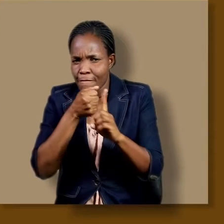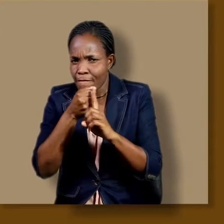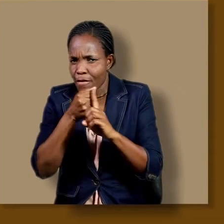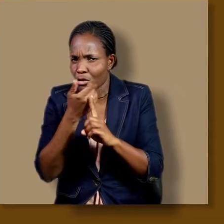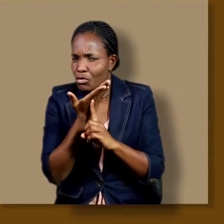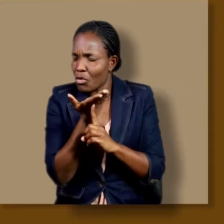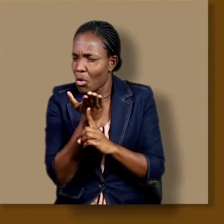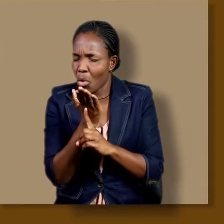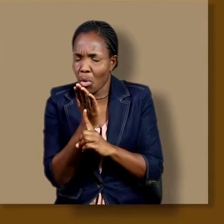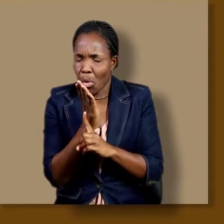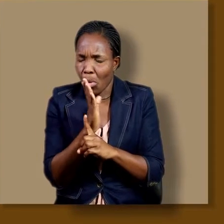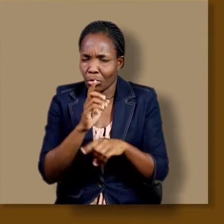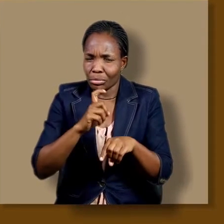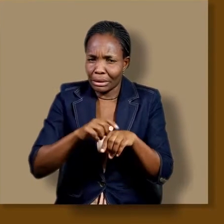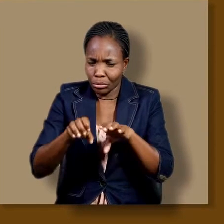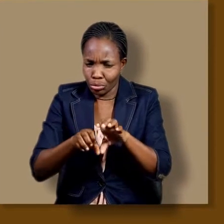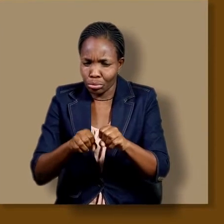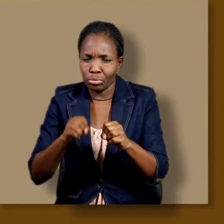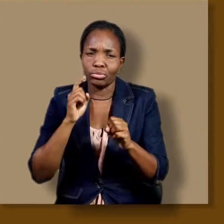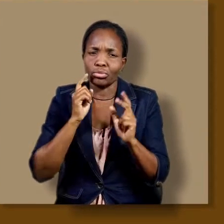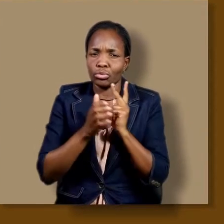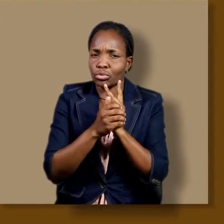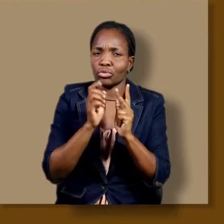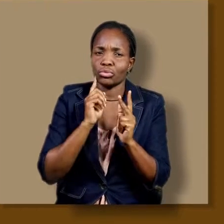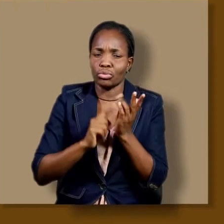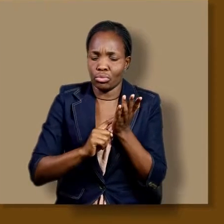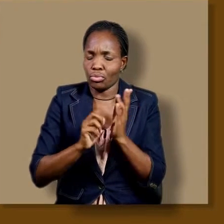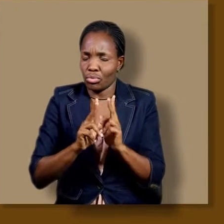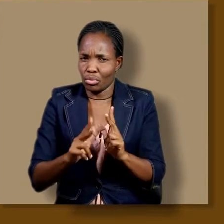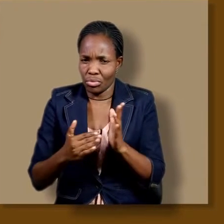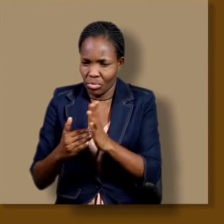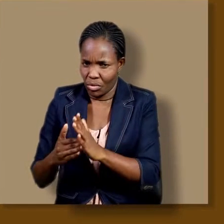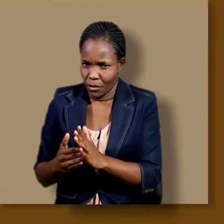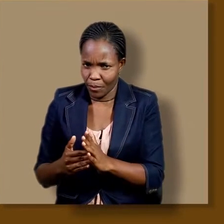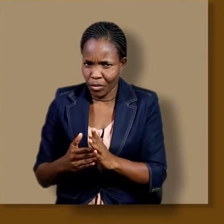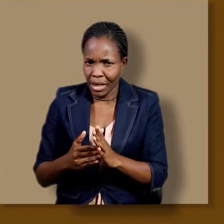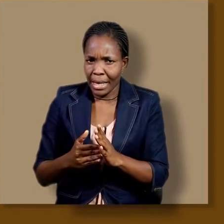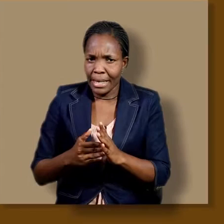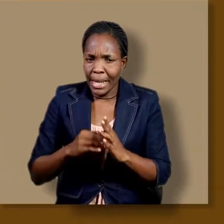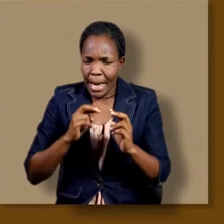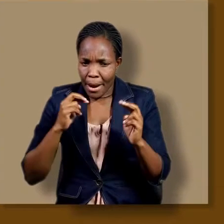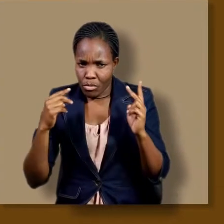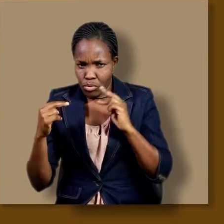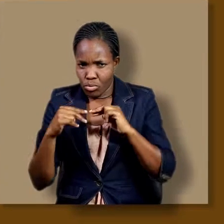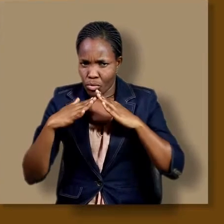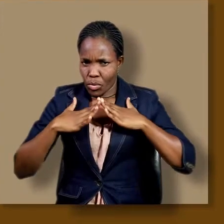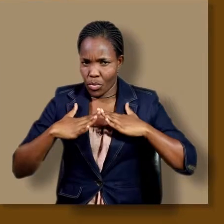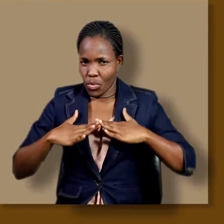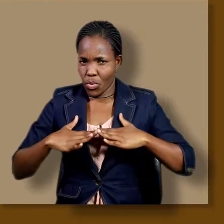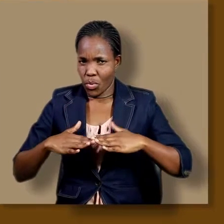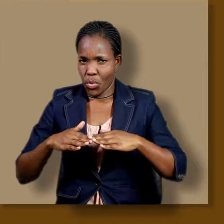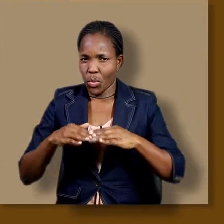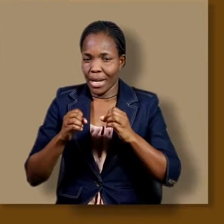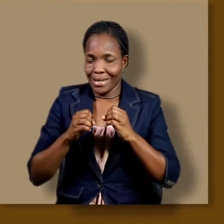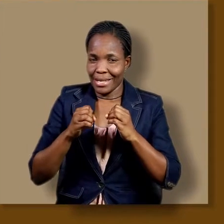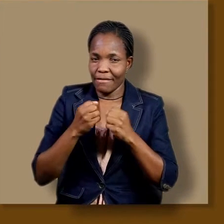of colonialism and white minority rule, and the peaceful settlement of arguments and disputes between